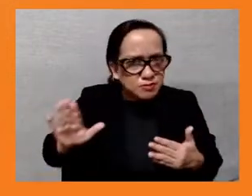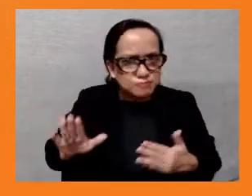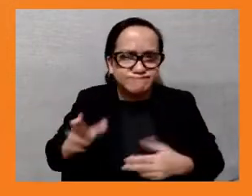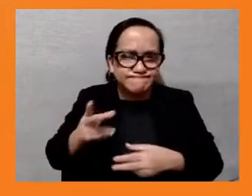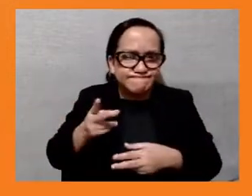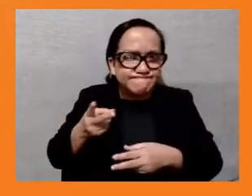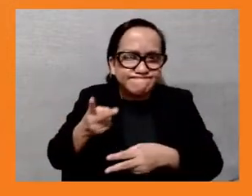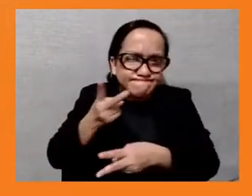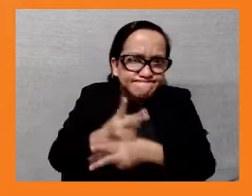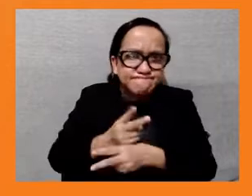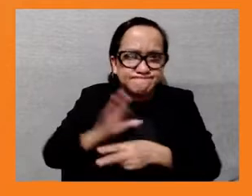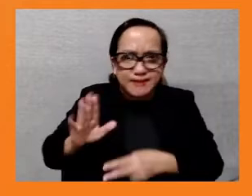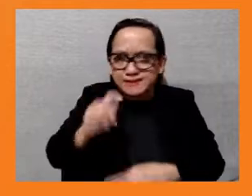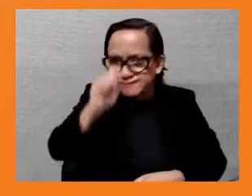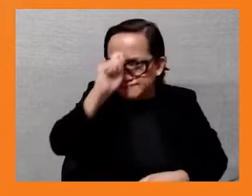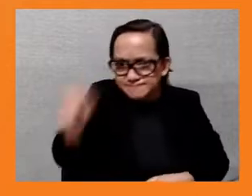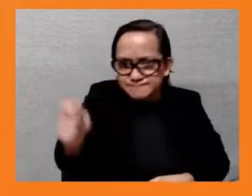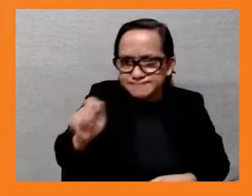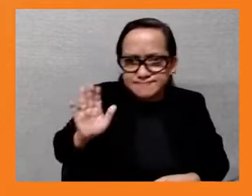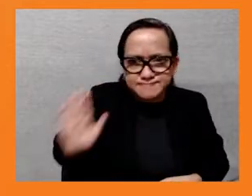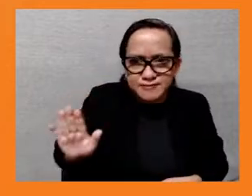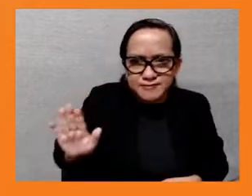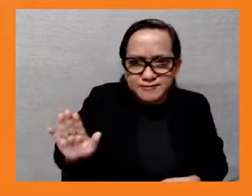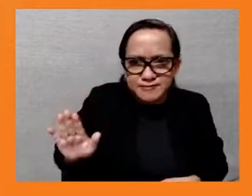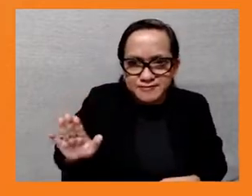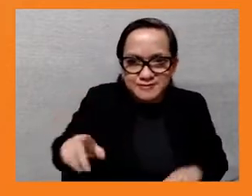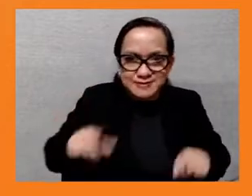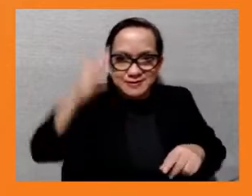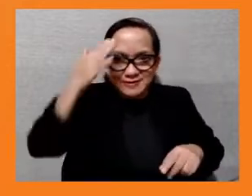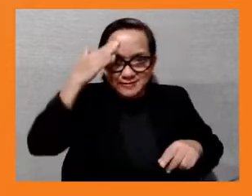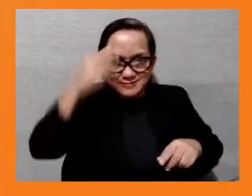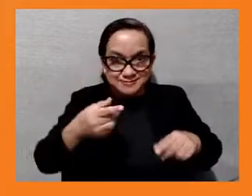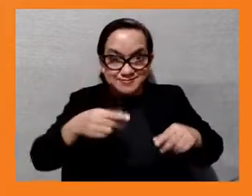should this be seen as punitive? I think